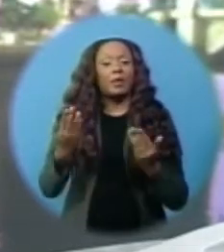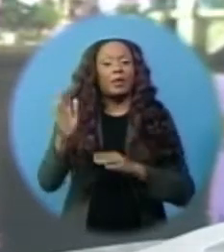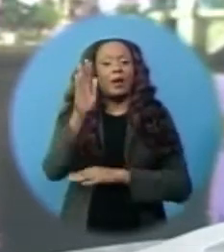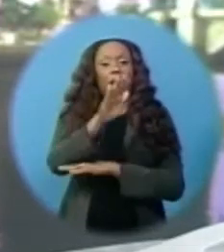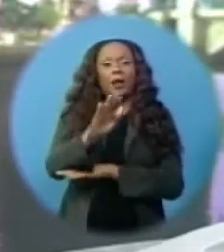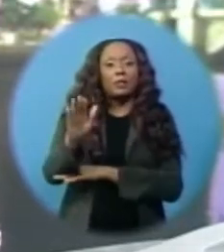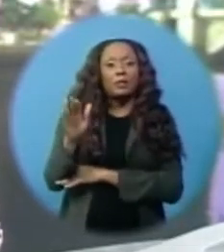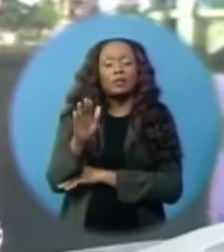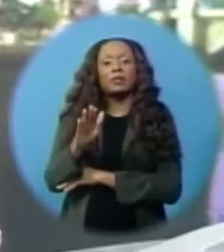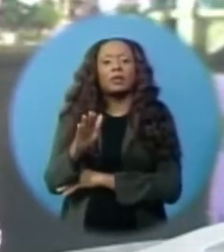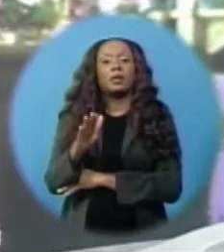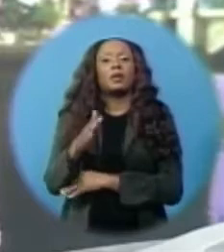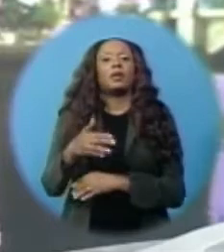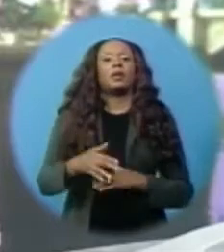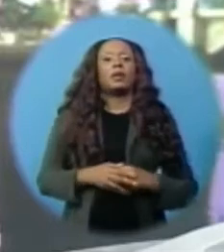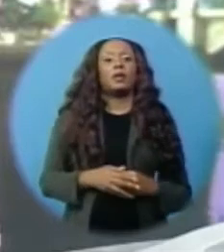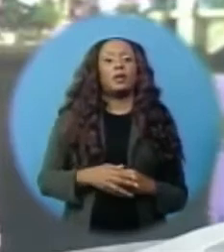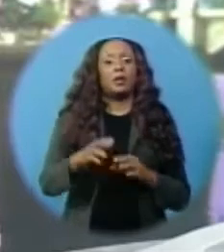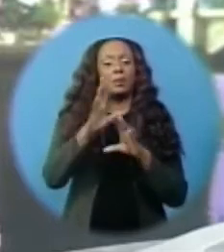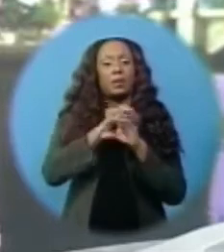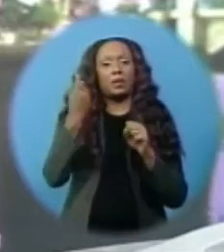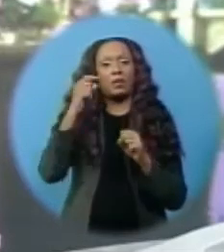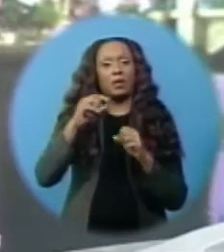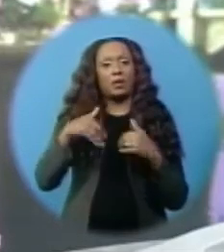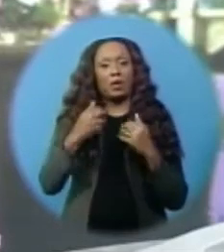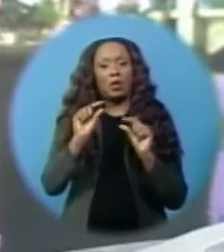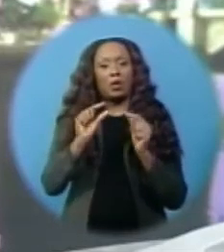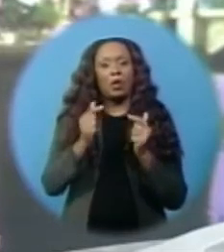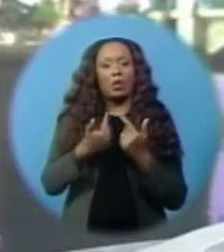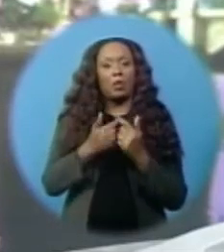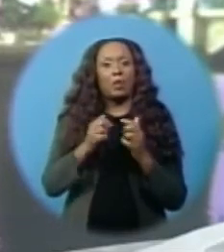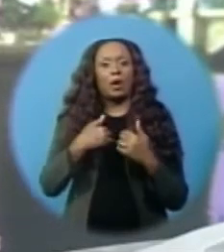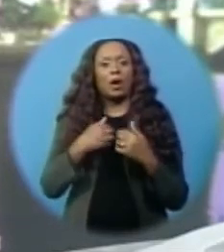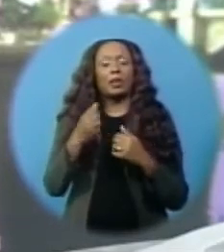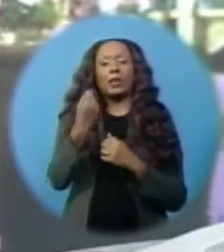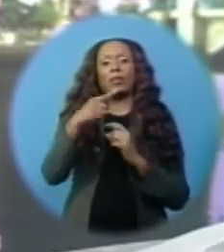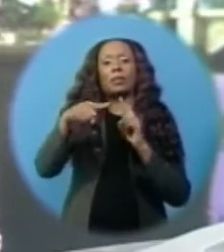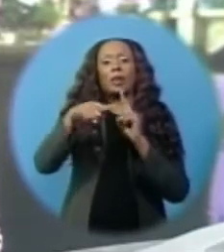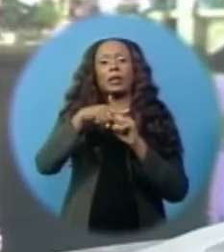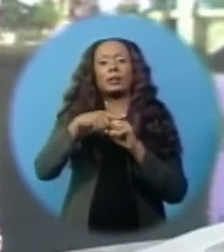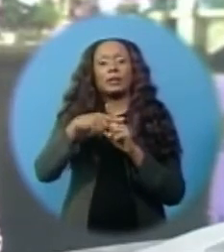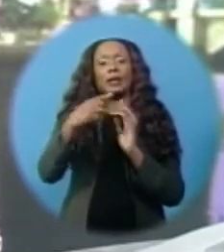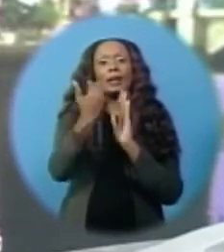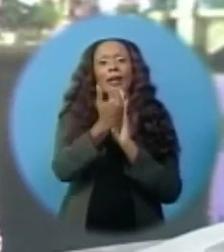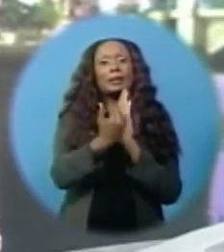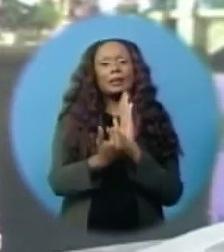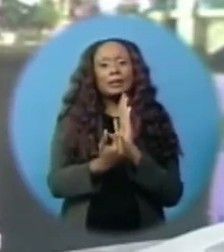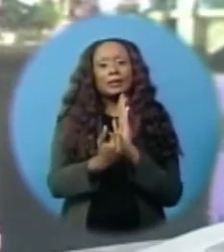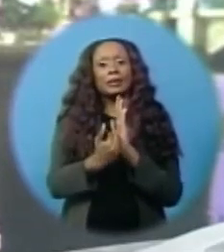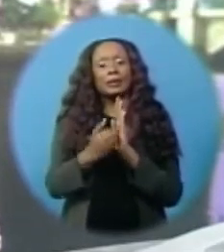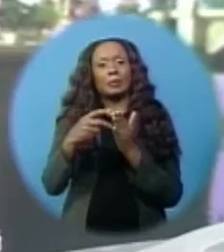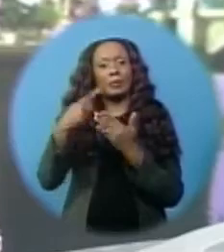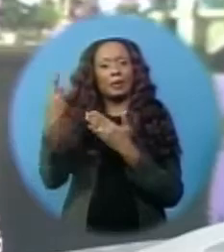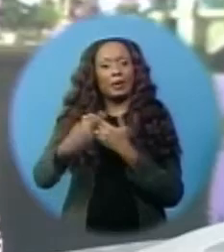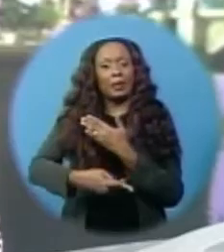this afternoon, Young Democrats President Curtis Cave launched the inaugural 11+ Lessons program.